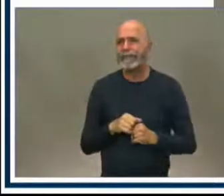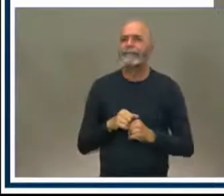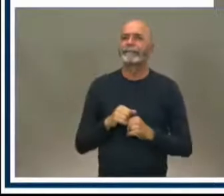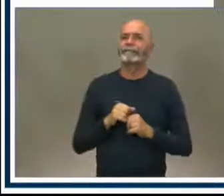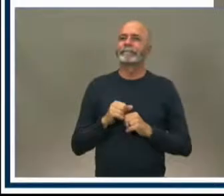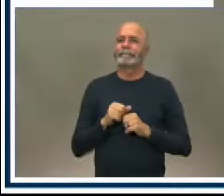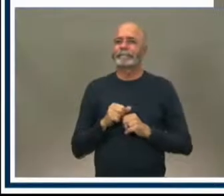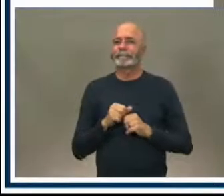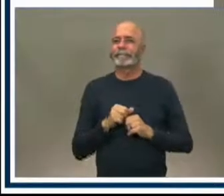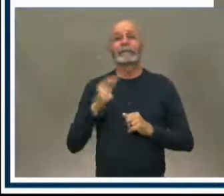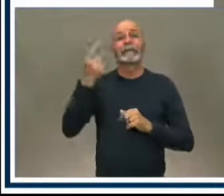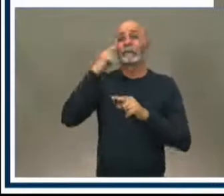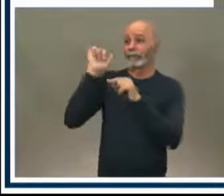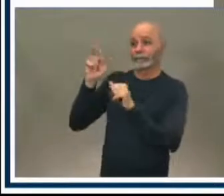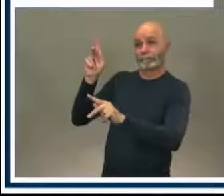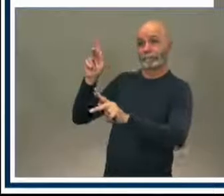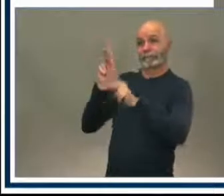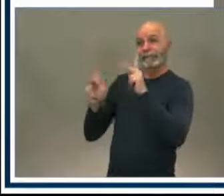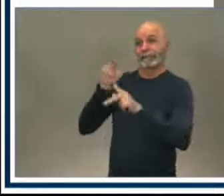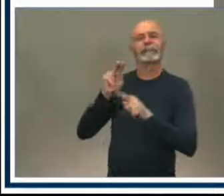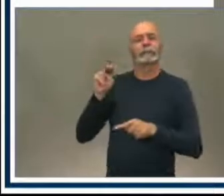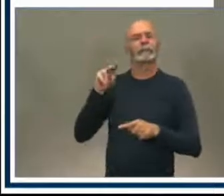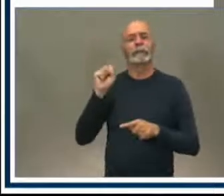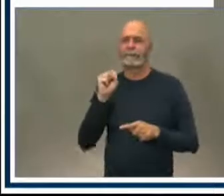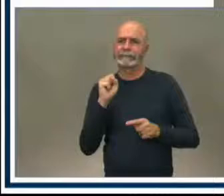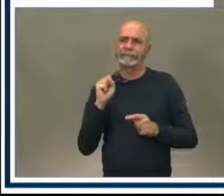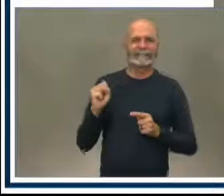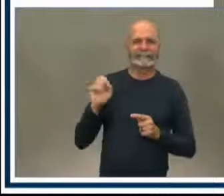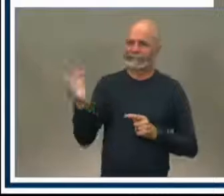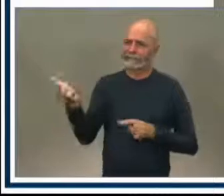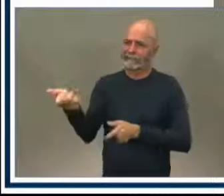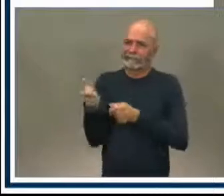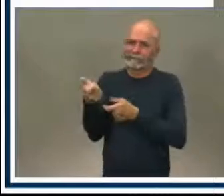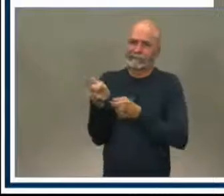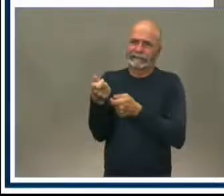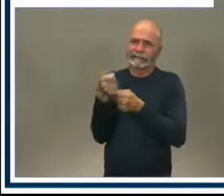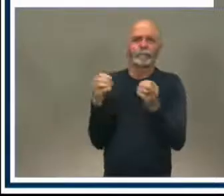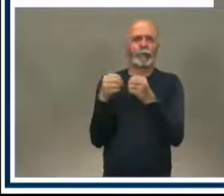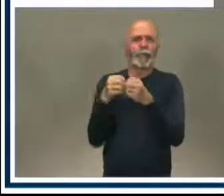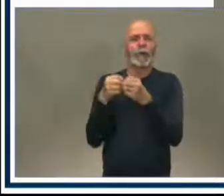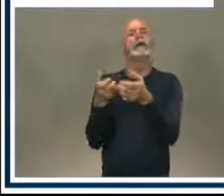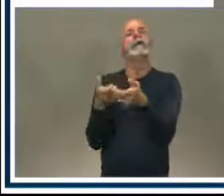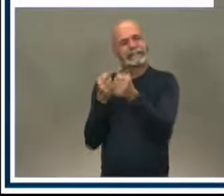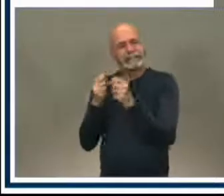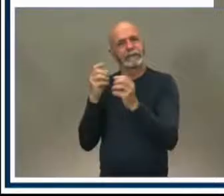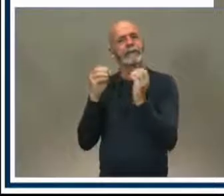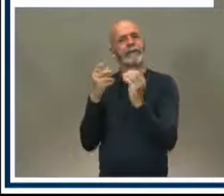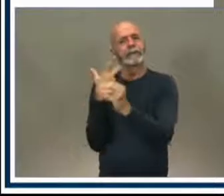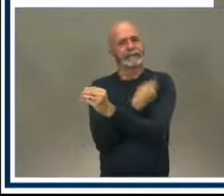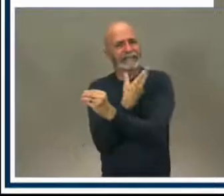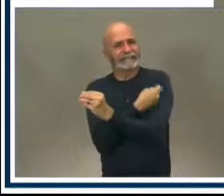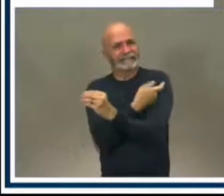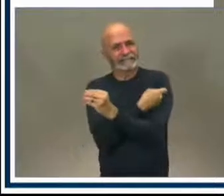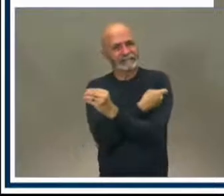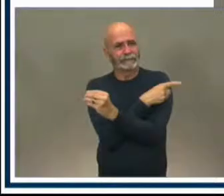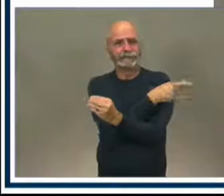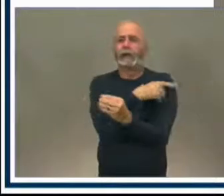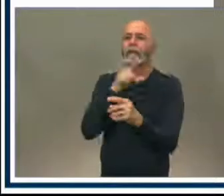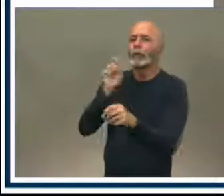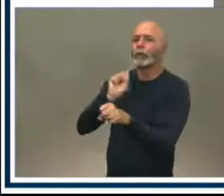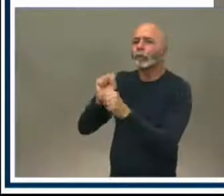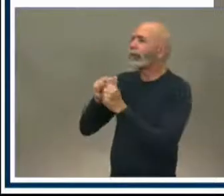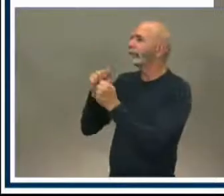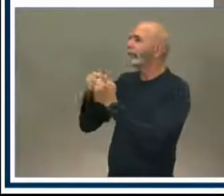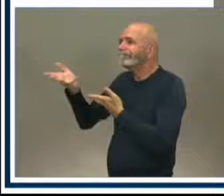Nova Scotia to reach the highest possible vaccine rates. They are working closely with community partners like family